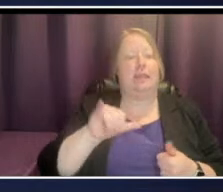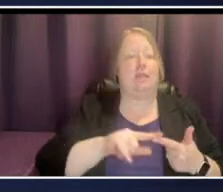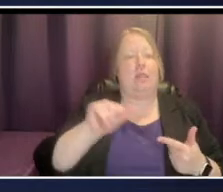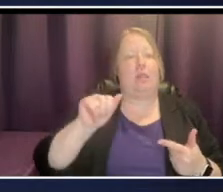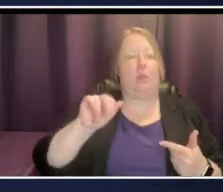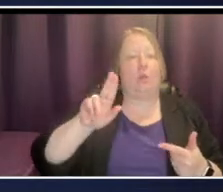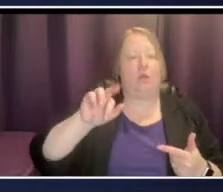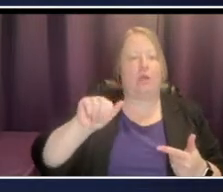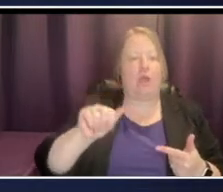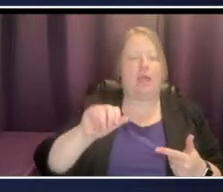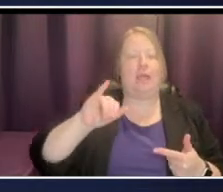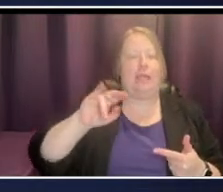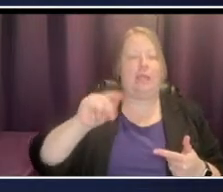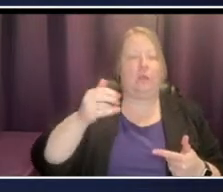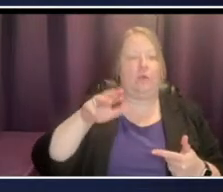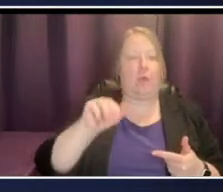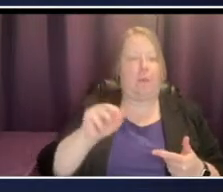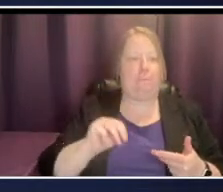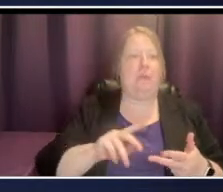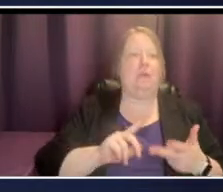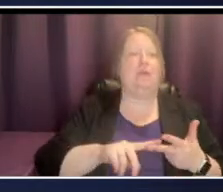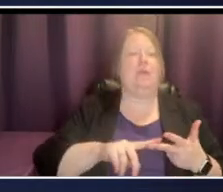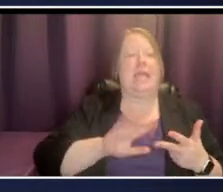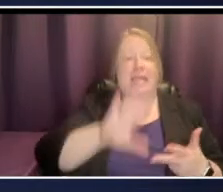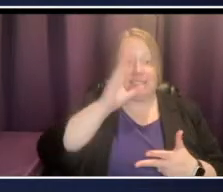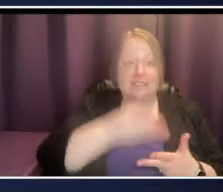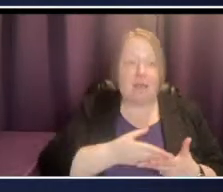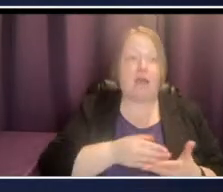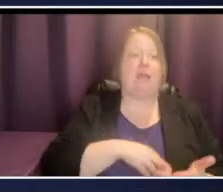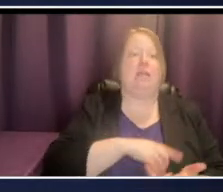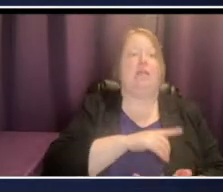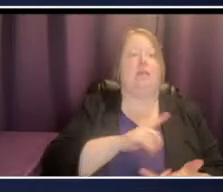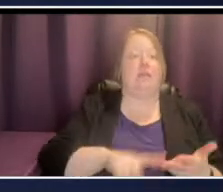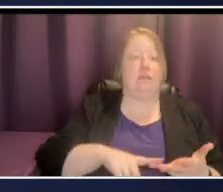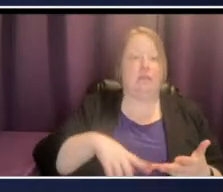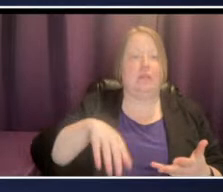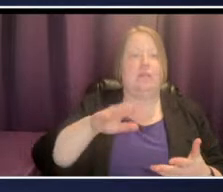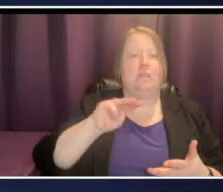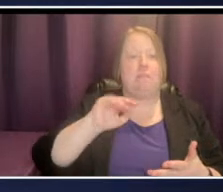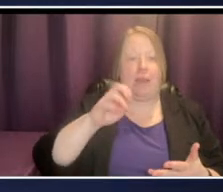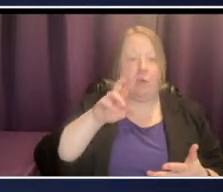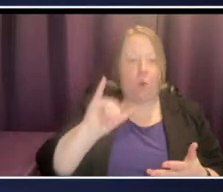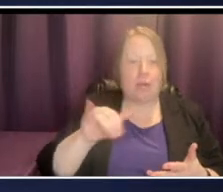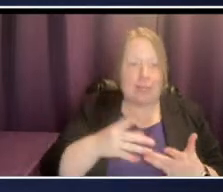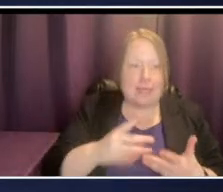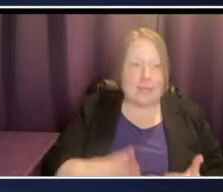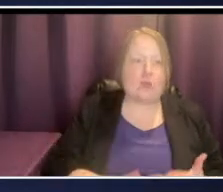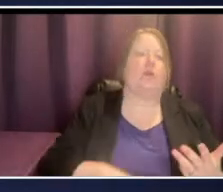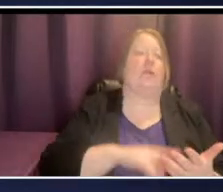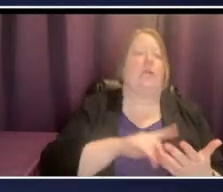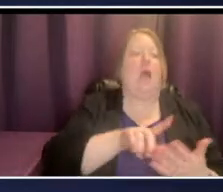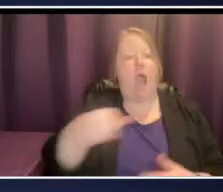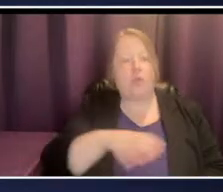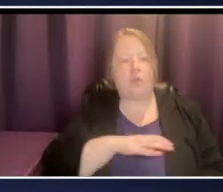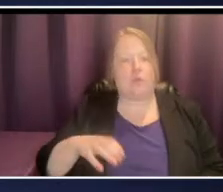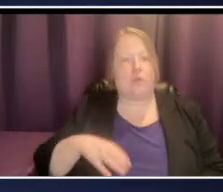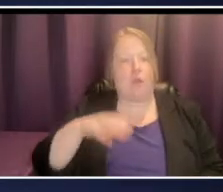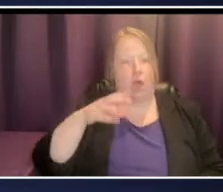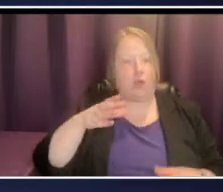the House Minority Leader, Kevin McCarthy, others in Congress and officials in the cabinet and the executive branch. All of